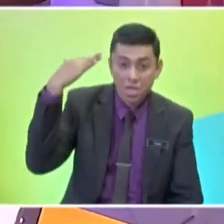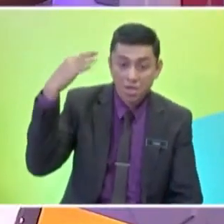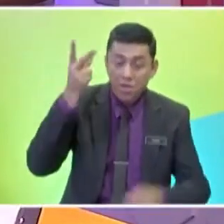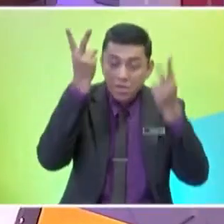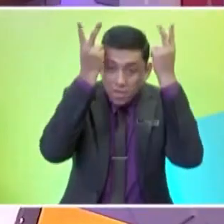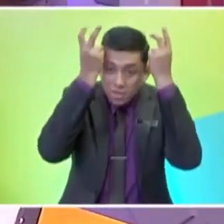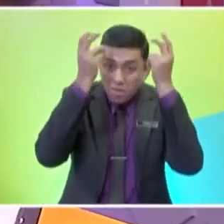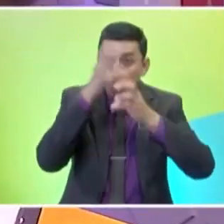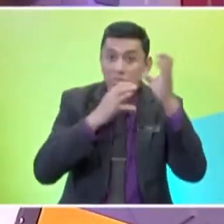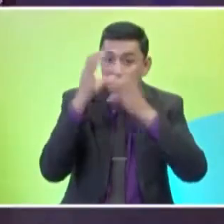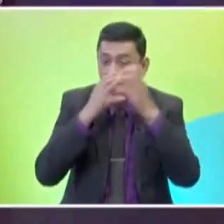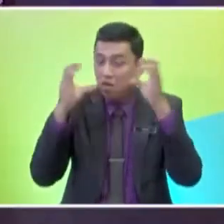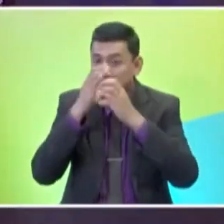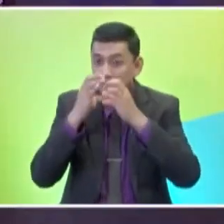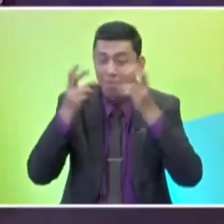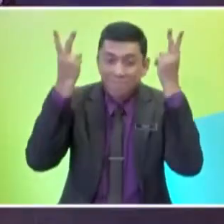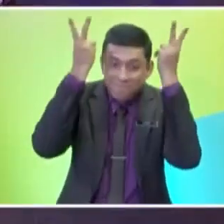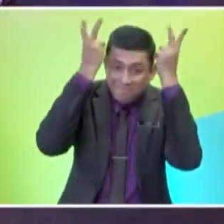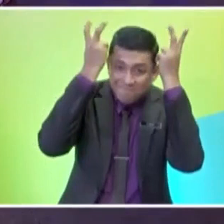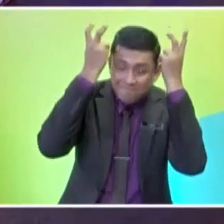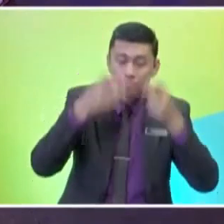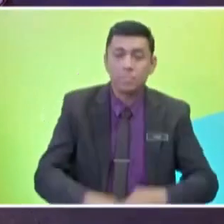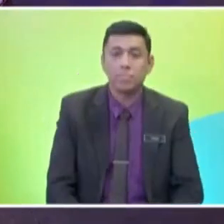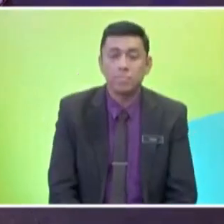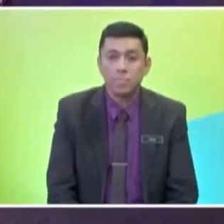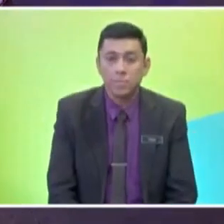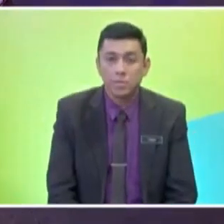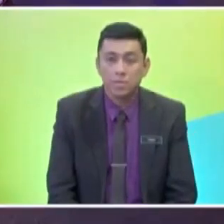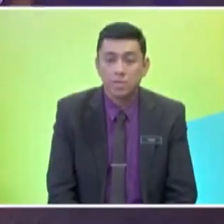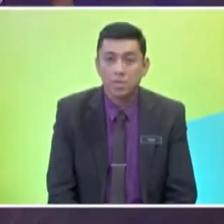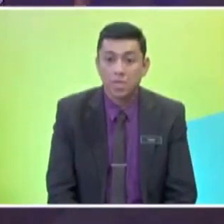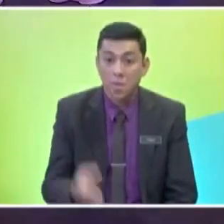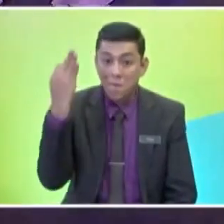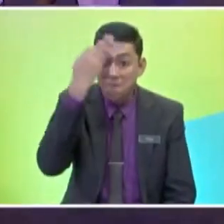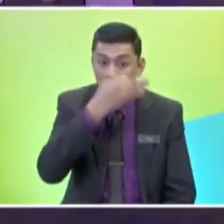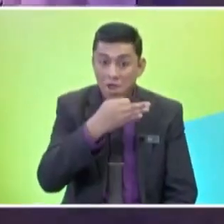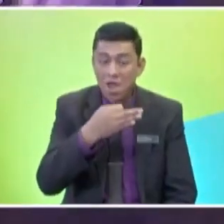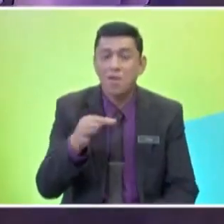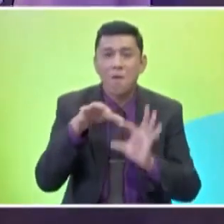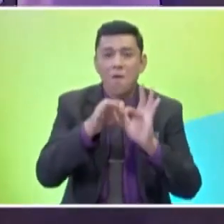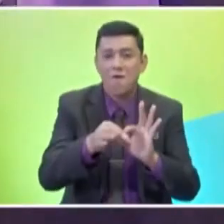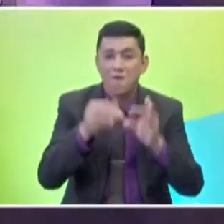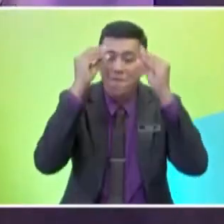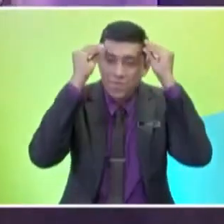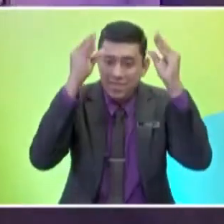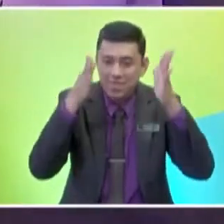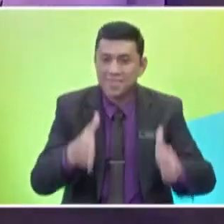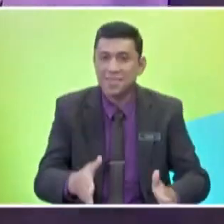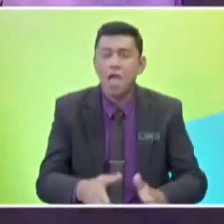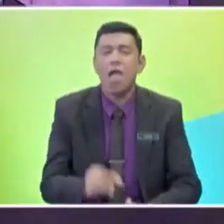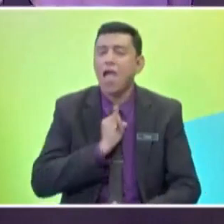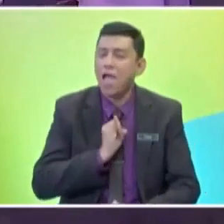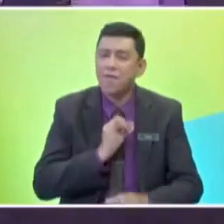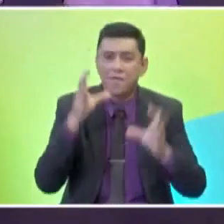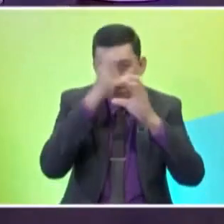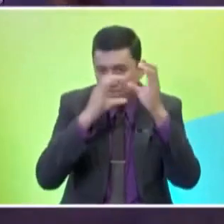find the rabbit. Go find the rabbit. Oh, teacher, it's in front of you. Can you help me, teacher? Okay, yes, okay. You found it.